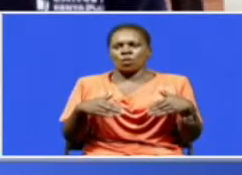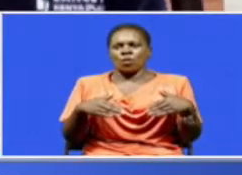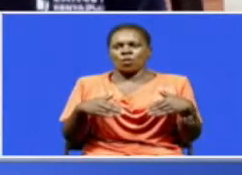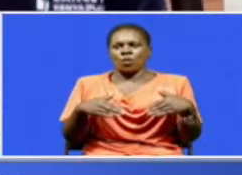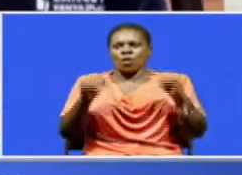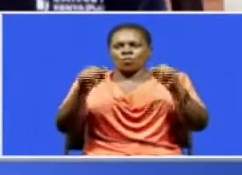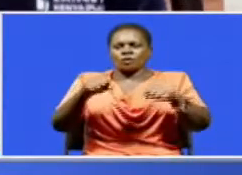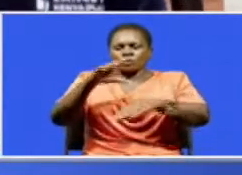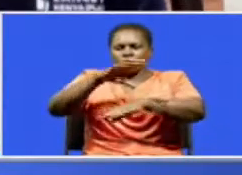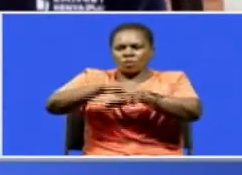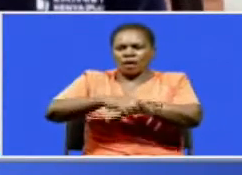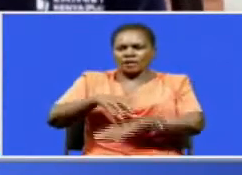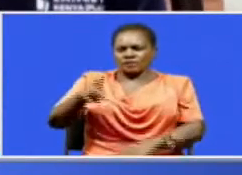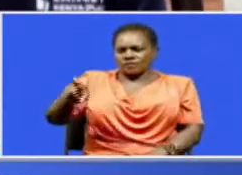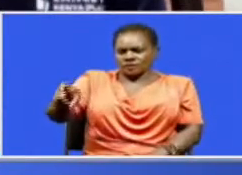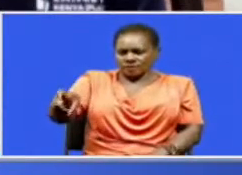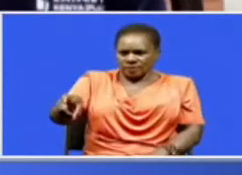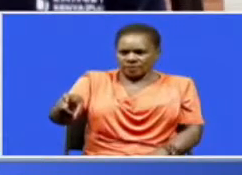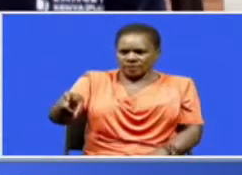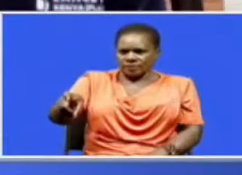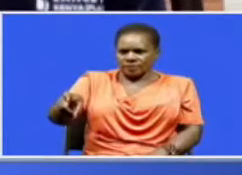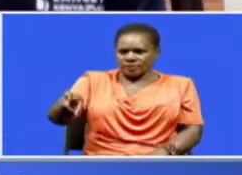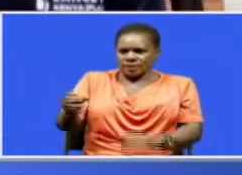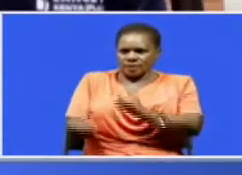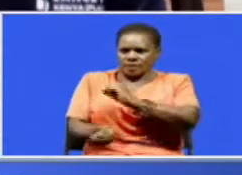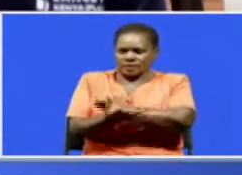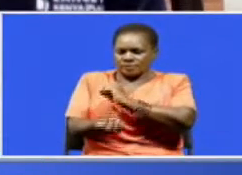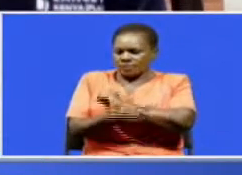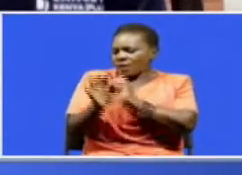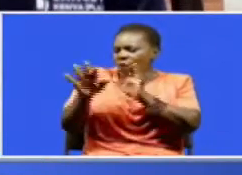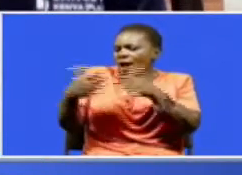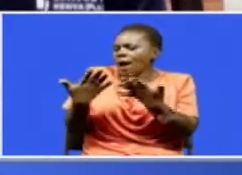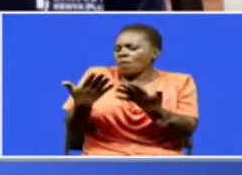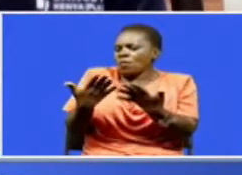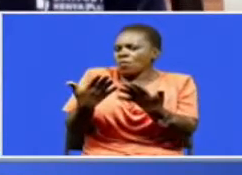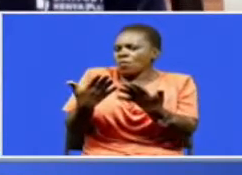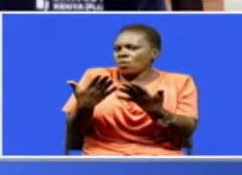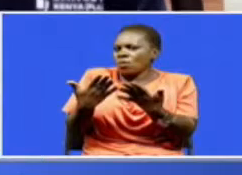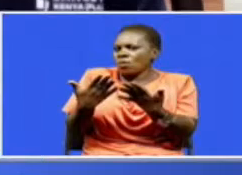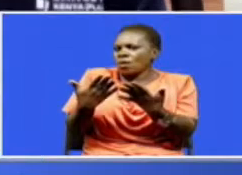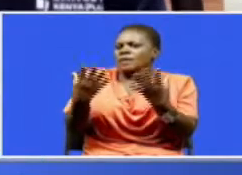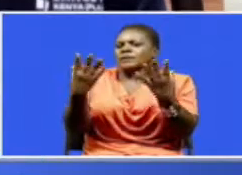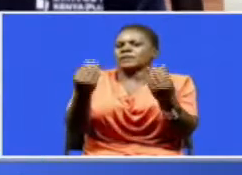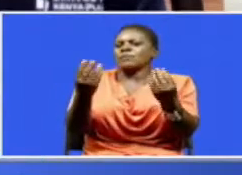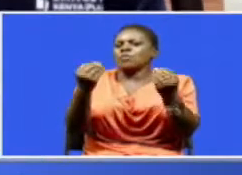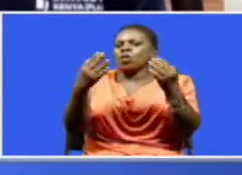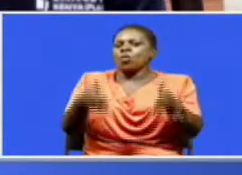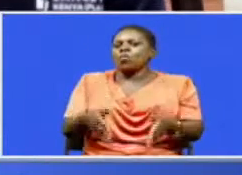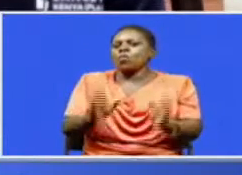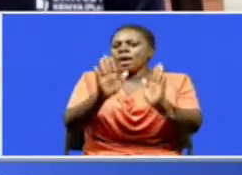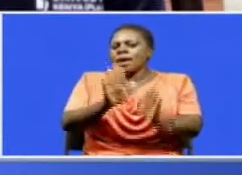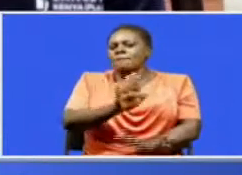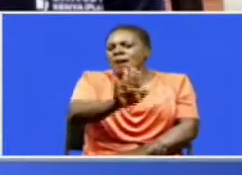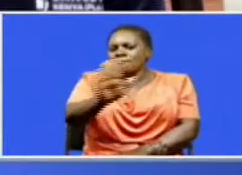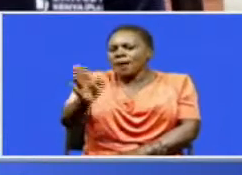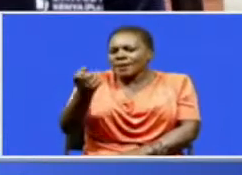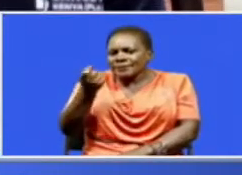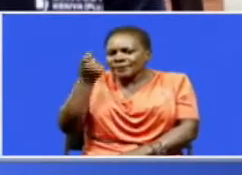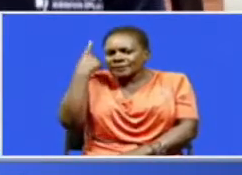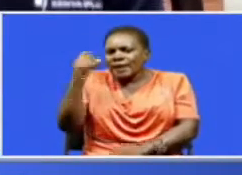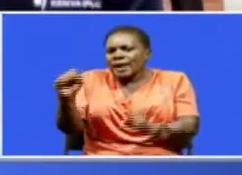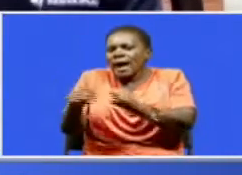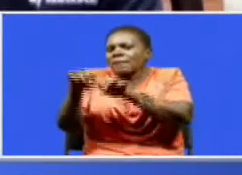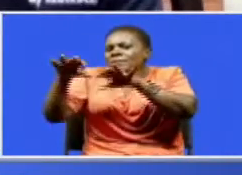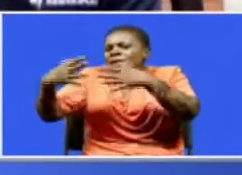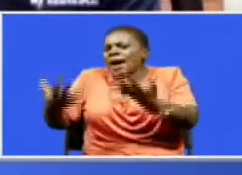the possibility of getting the vaccine. Could you explain that to Kenyans in a simple way that they can understand what happened with that